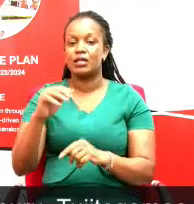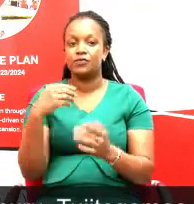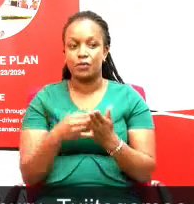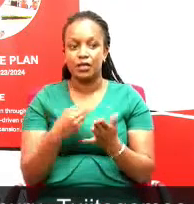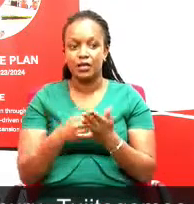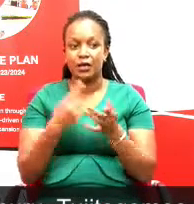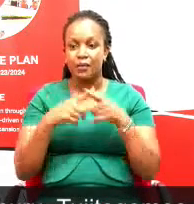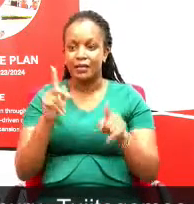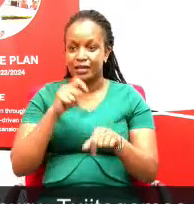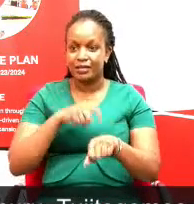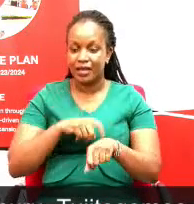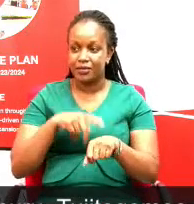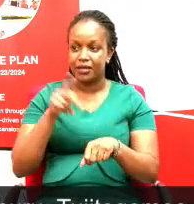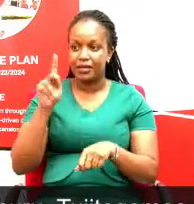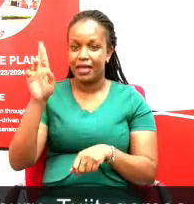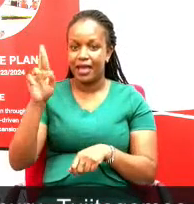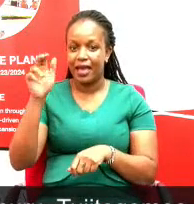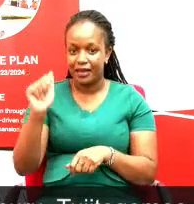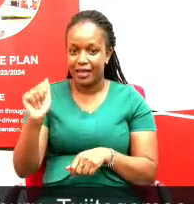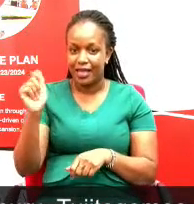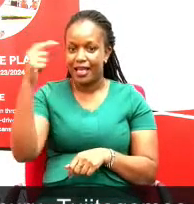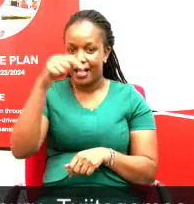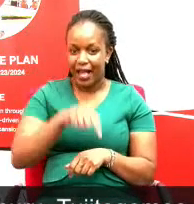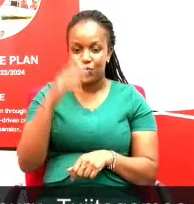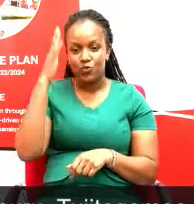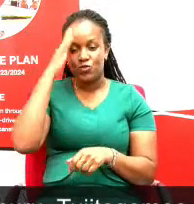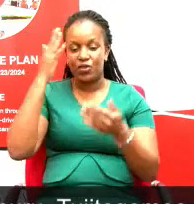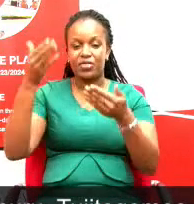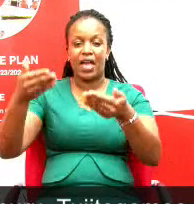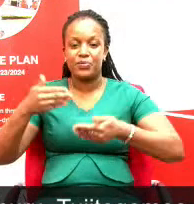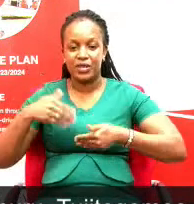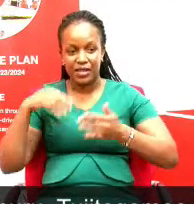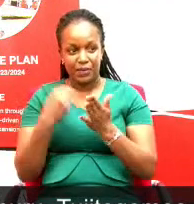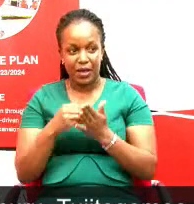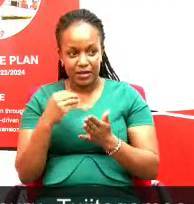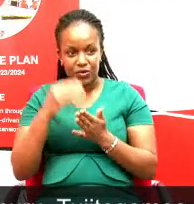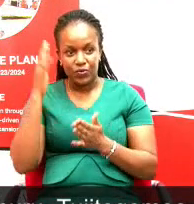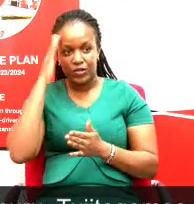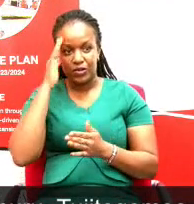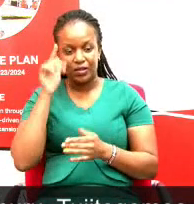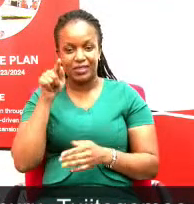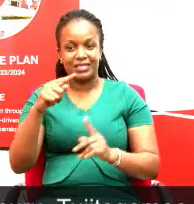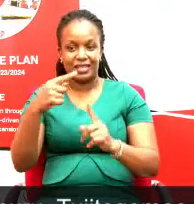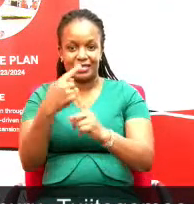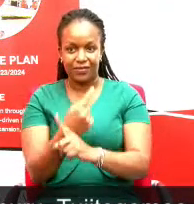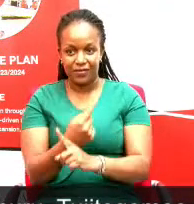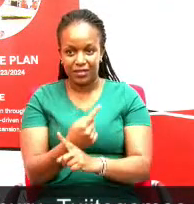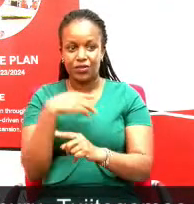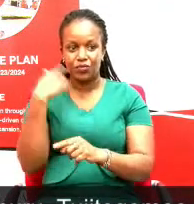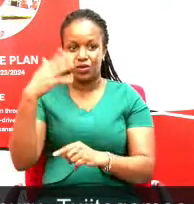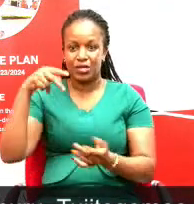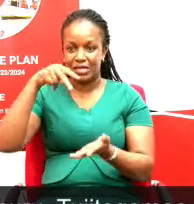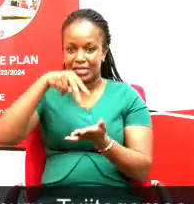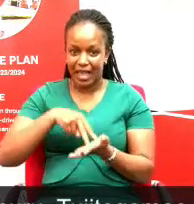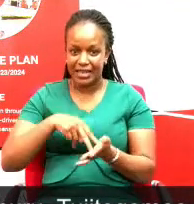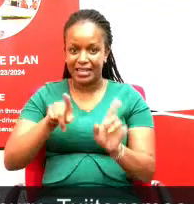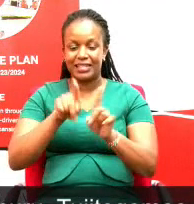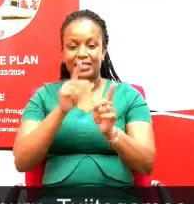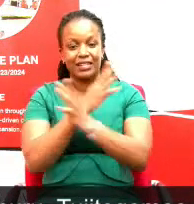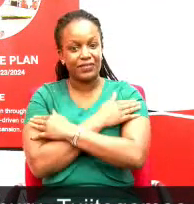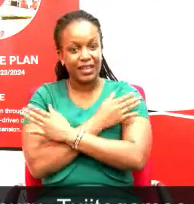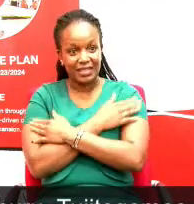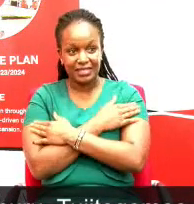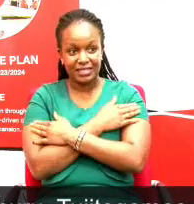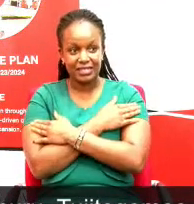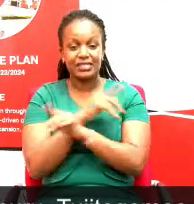But when KRA is there, you know they're bringing us money. I think that's the difference. And we stand up for friends, and we stand up for people who